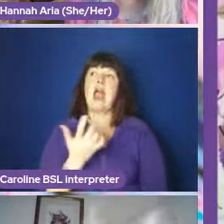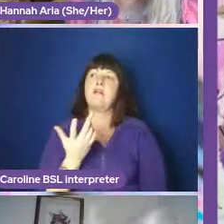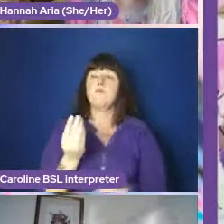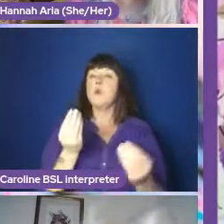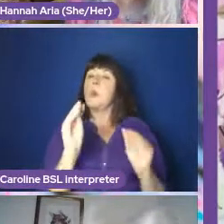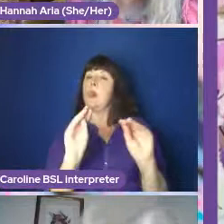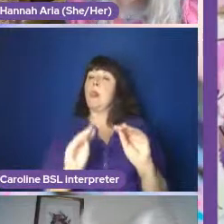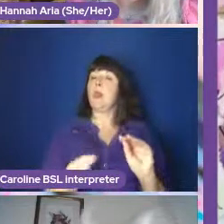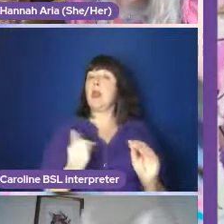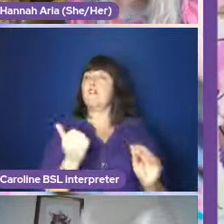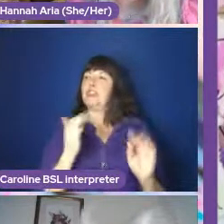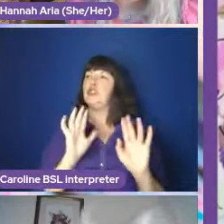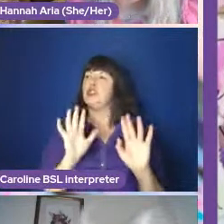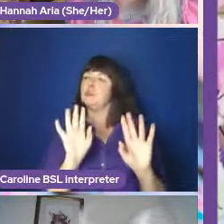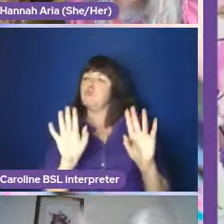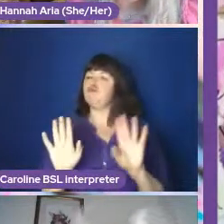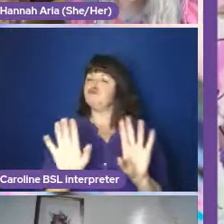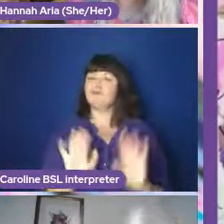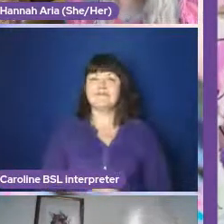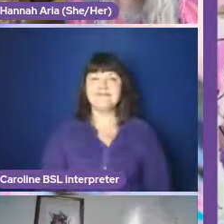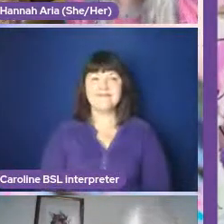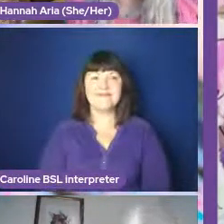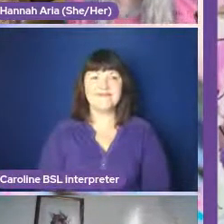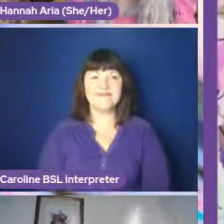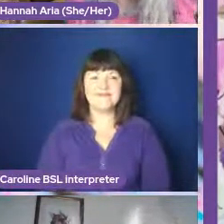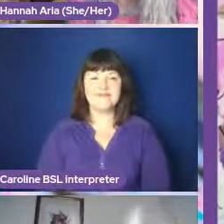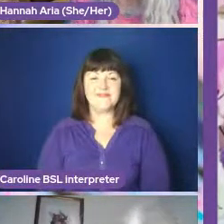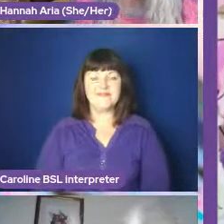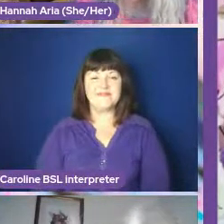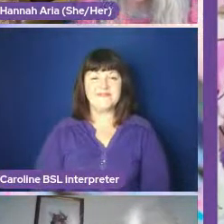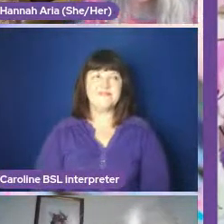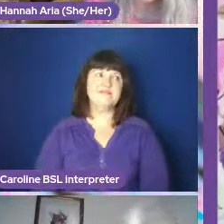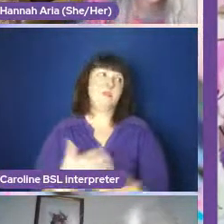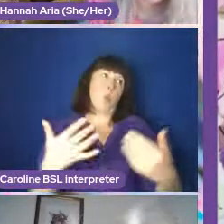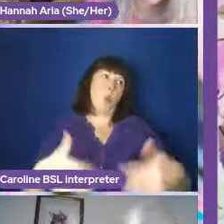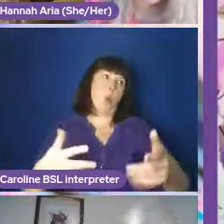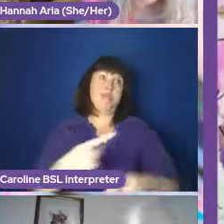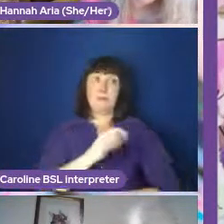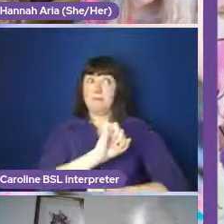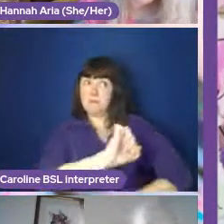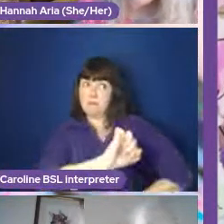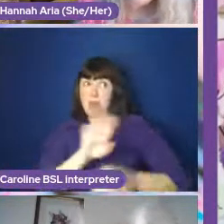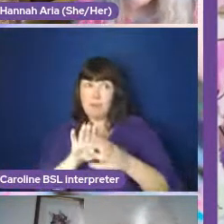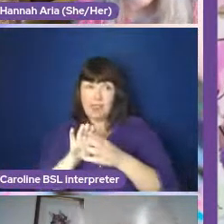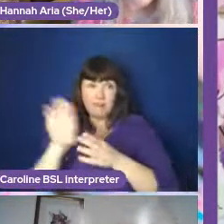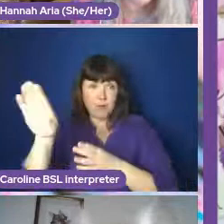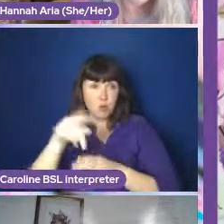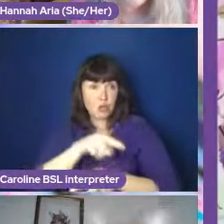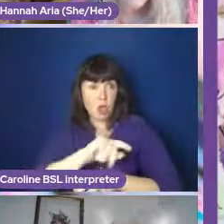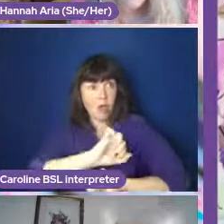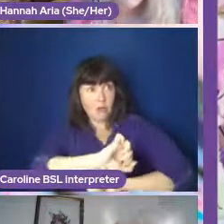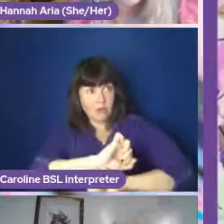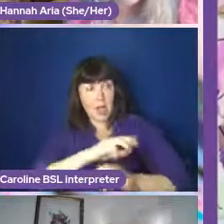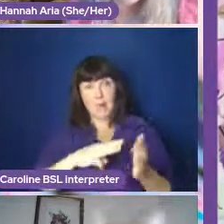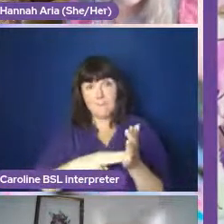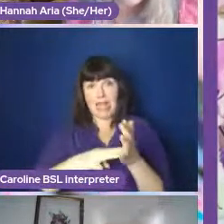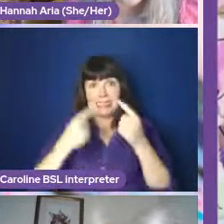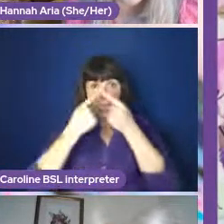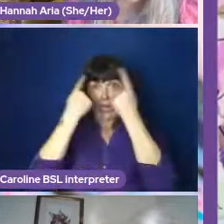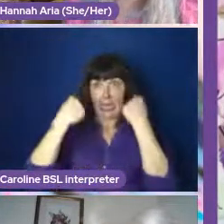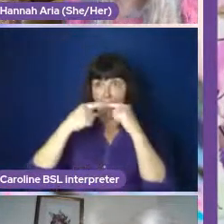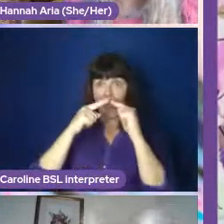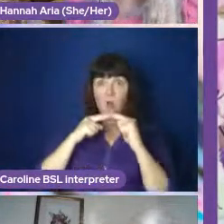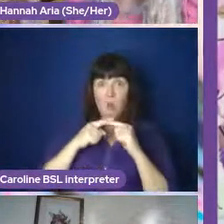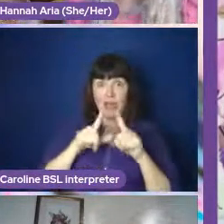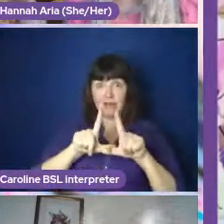bits. Awesome. Well, I'm pretty sure that Mandy will have her own YouTube channel soon. In fact, we've got such a talented bunch. We can